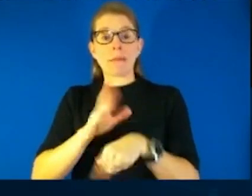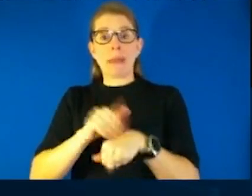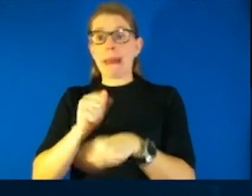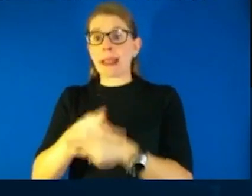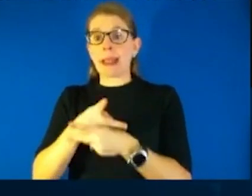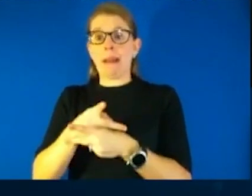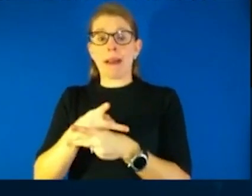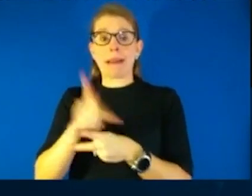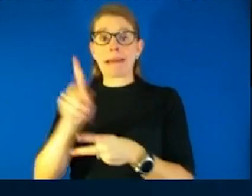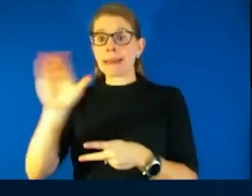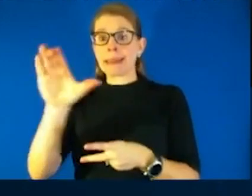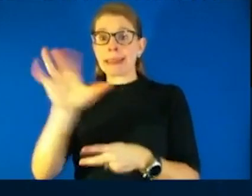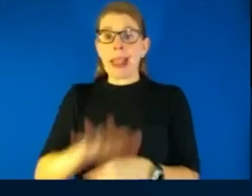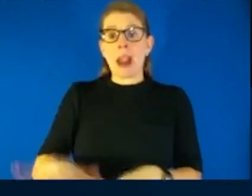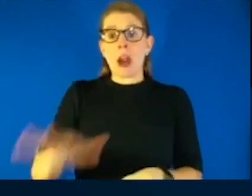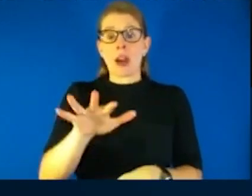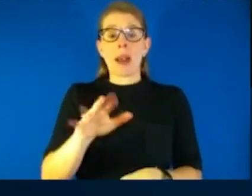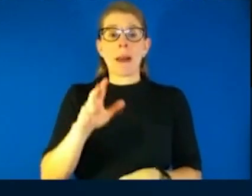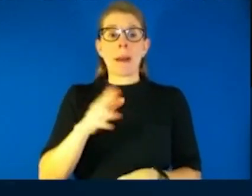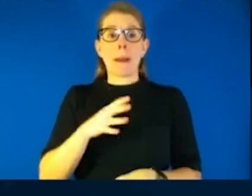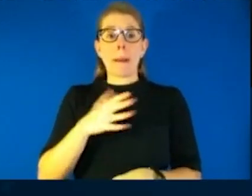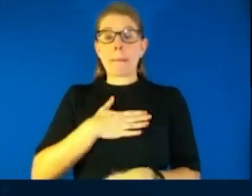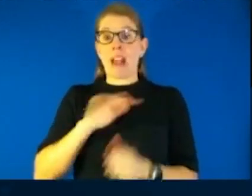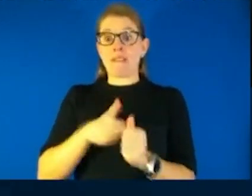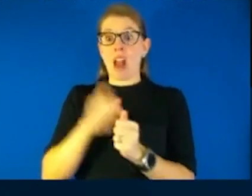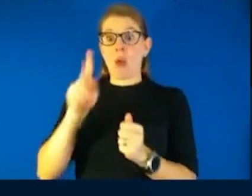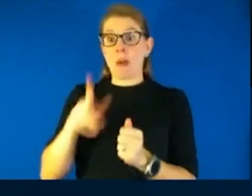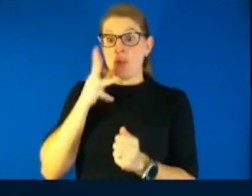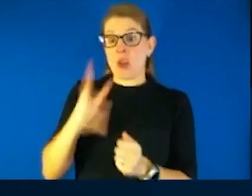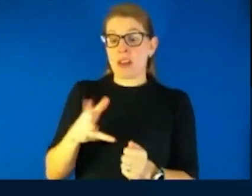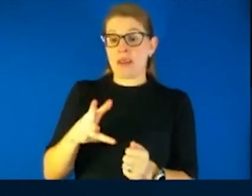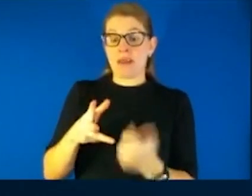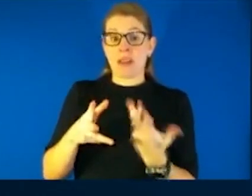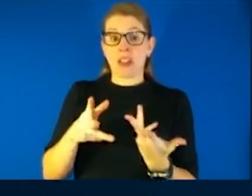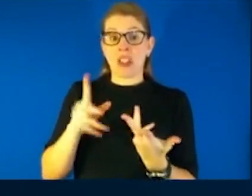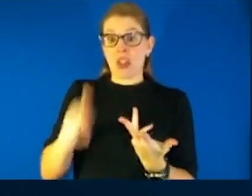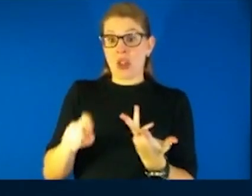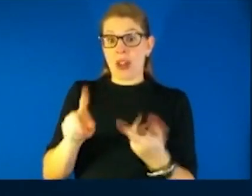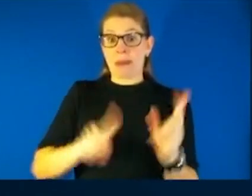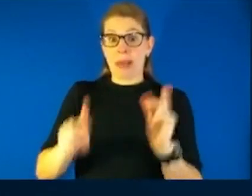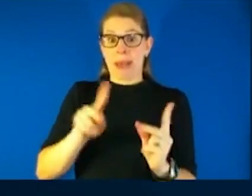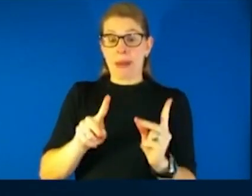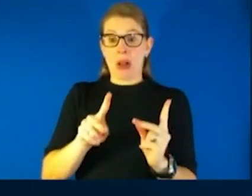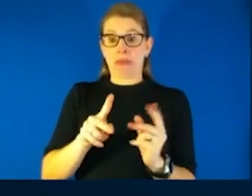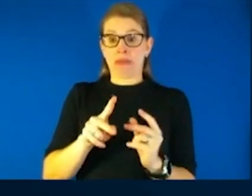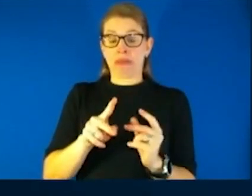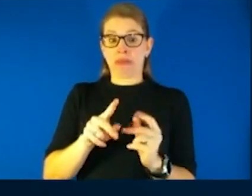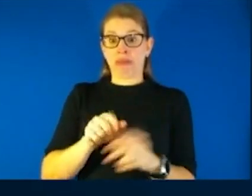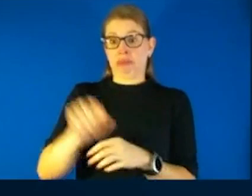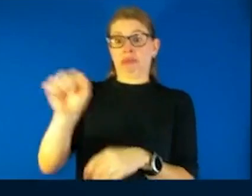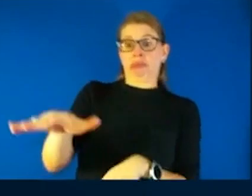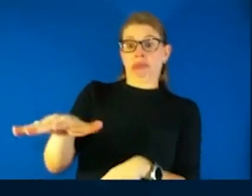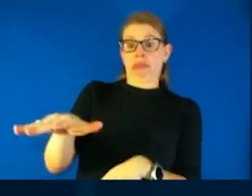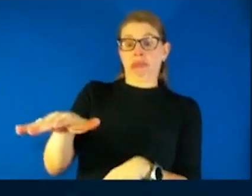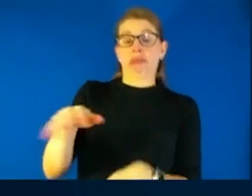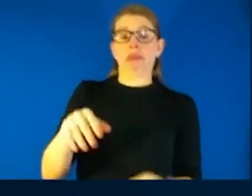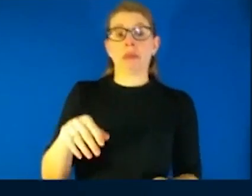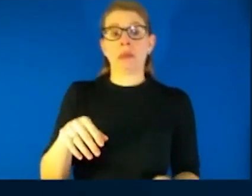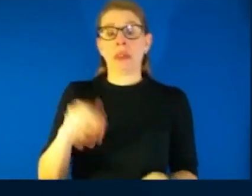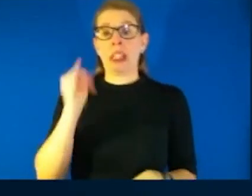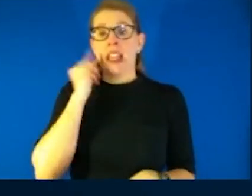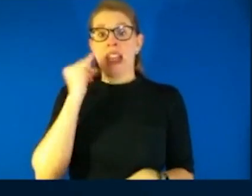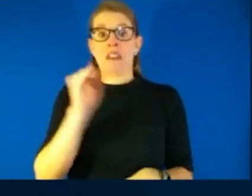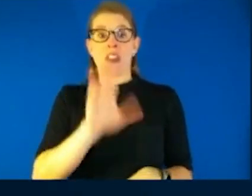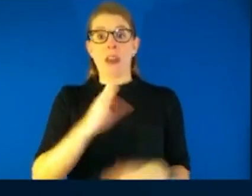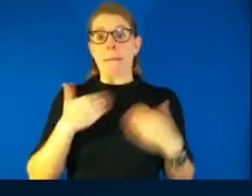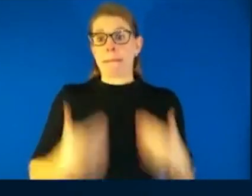City area? And I guess my follow-up would be, should people go to that extreme, especially if they're immunocompromised and they're trying to